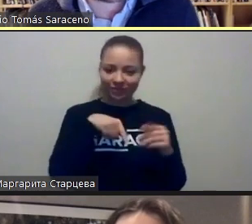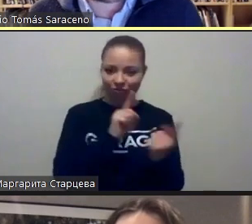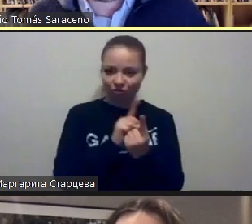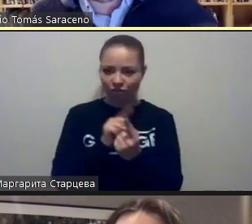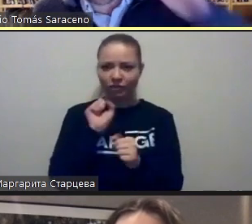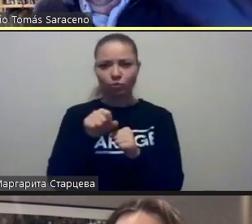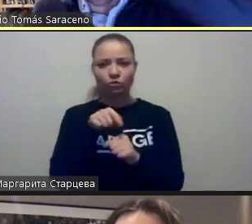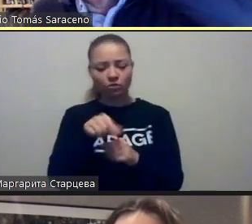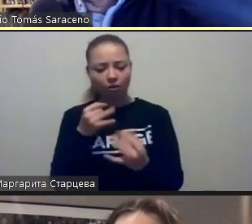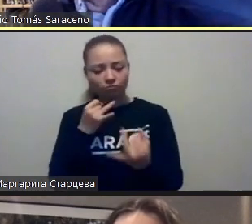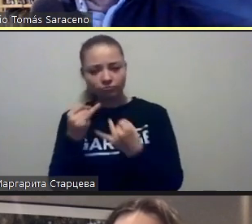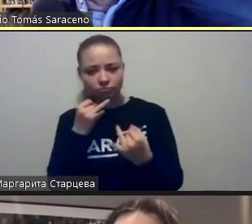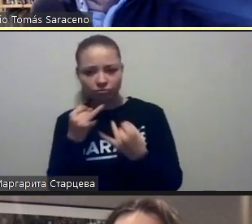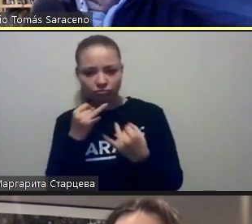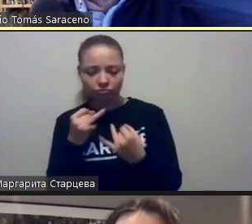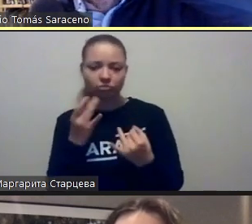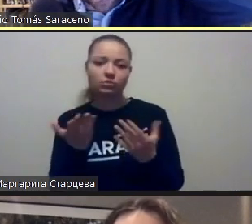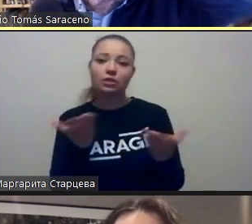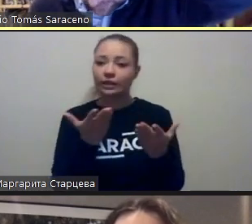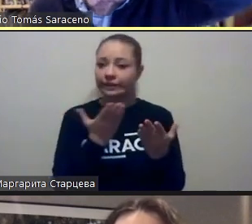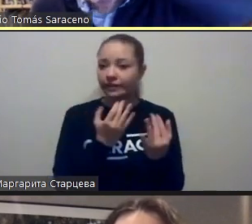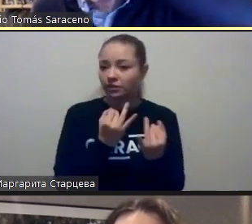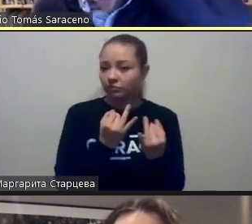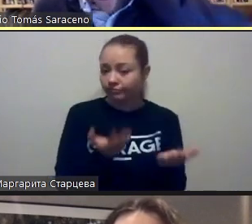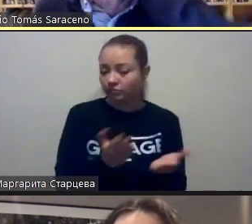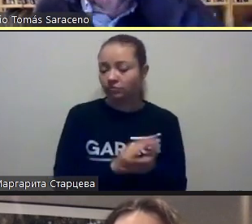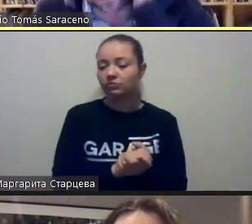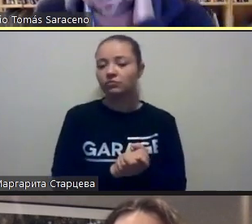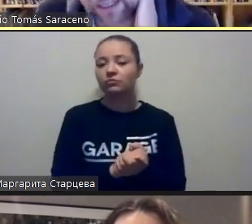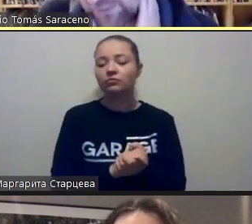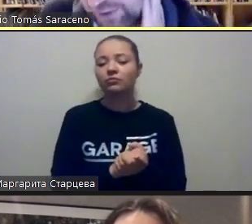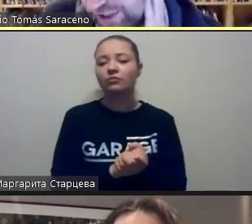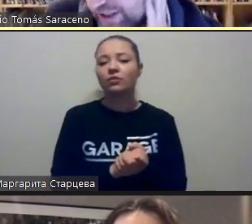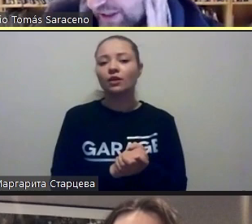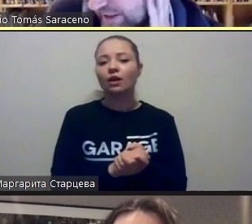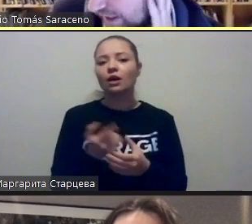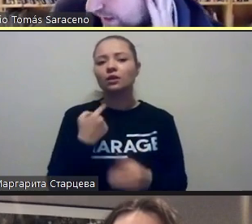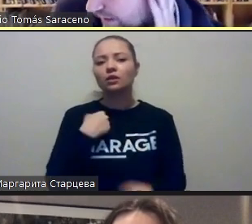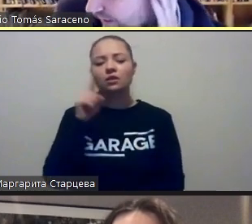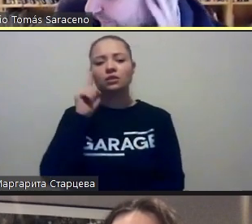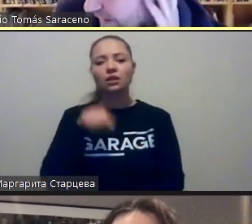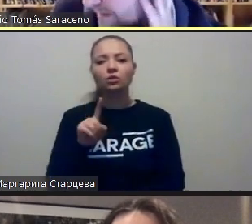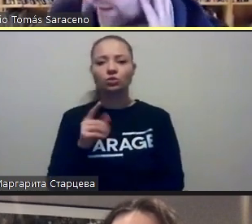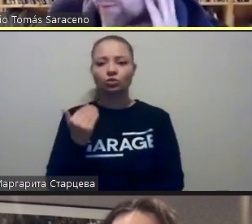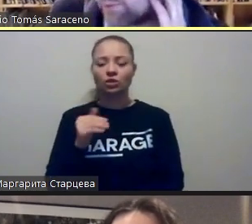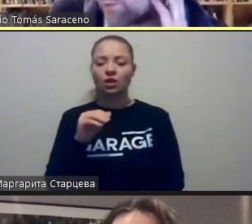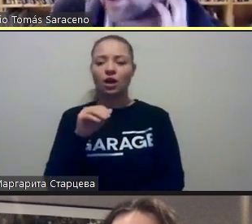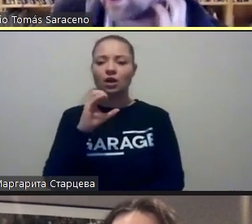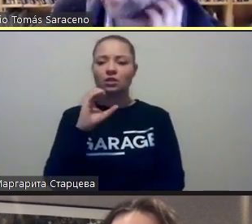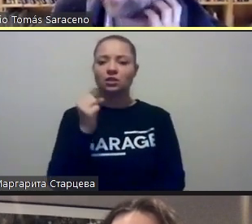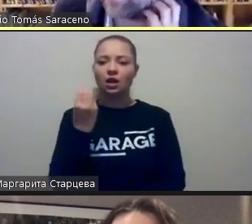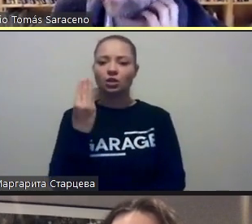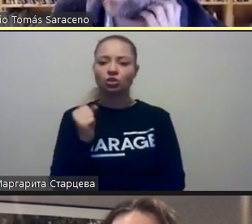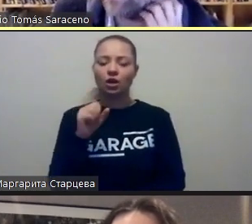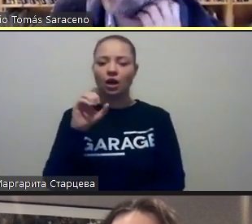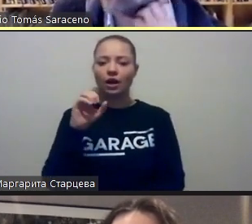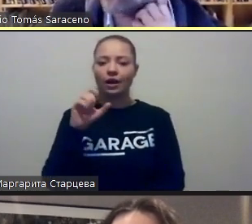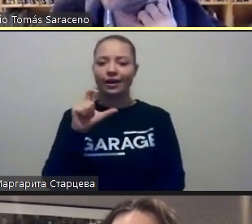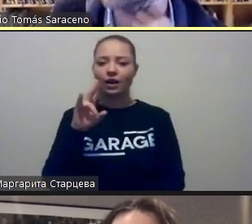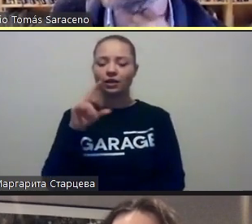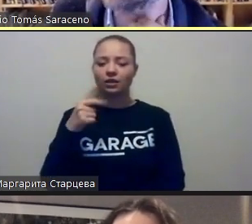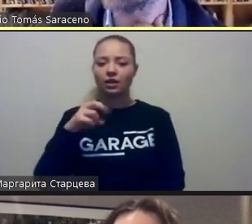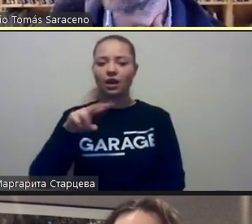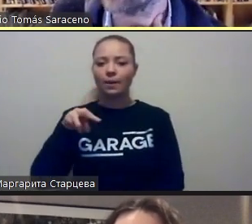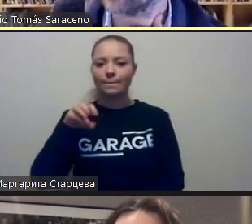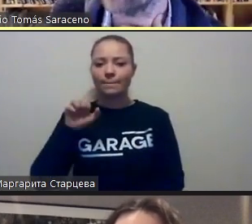happened, I know now, I'm aware about Sasha Engelman, which is in United Kingdom, working together with